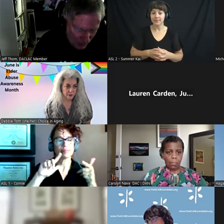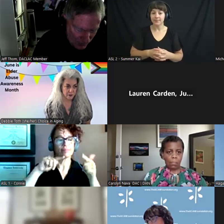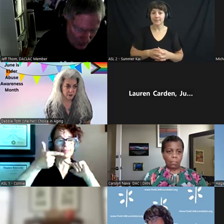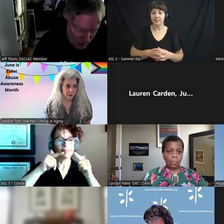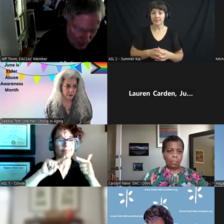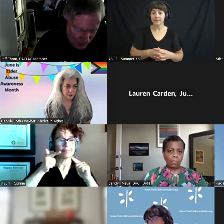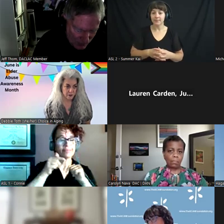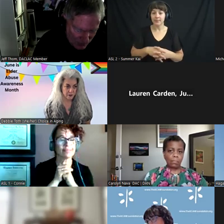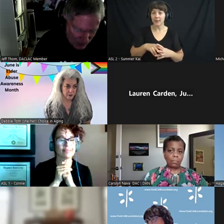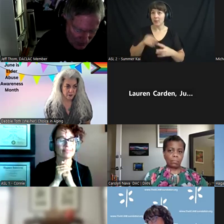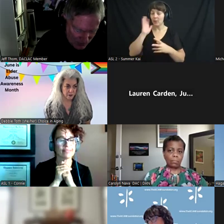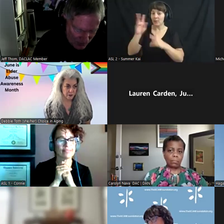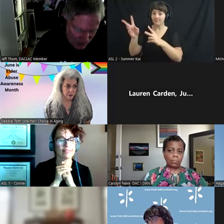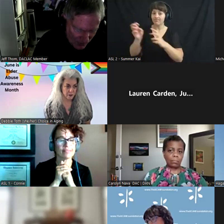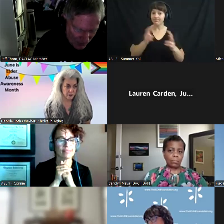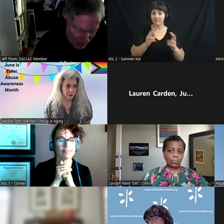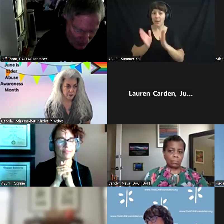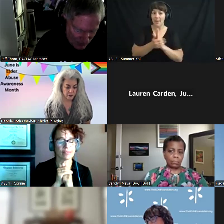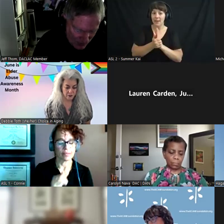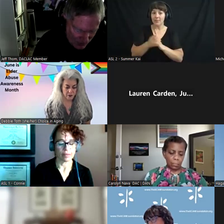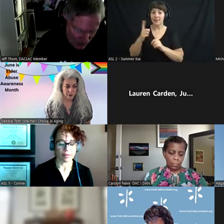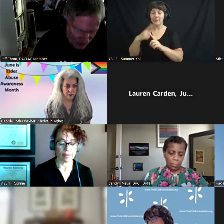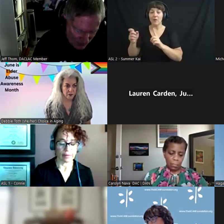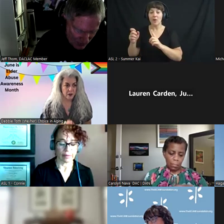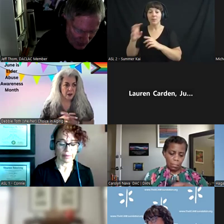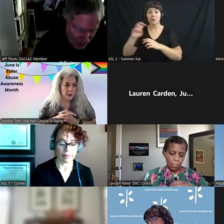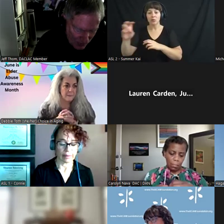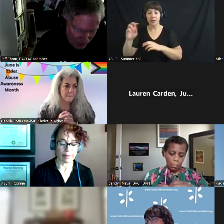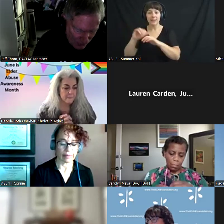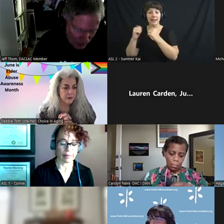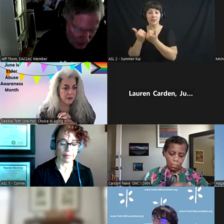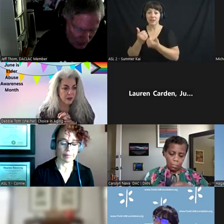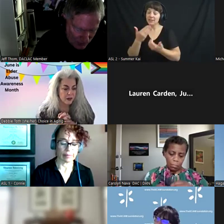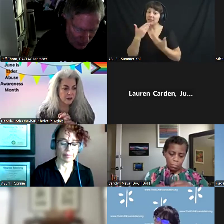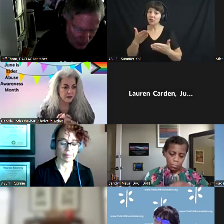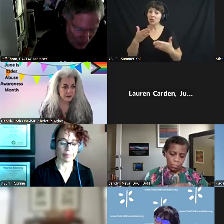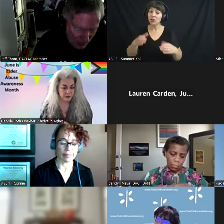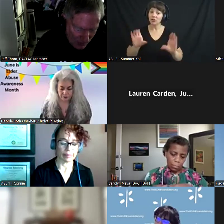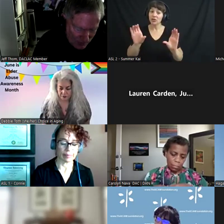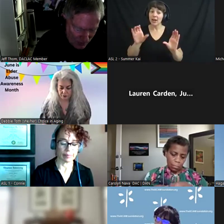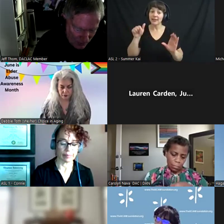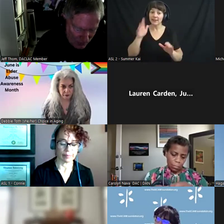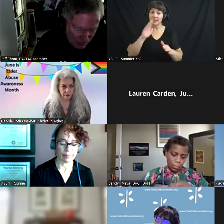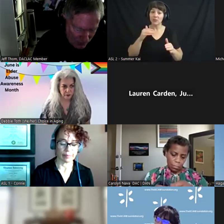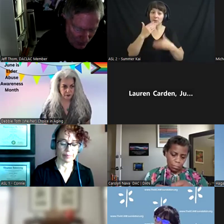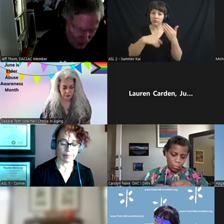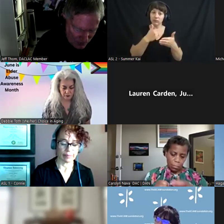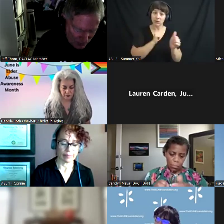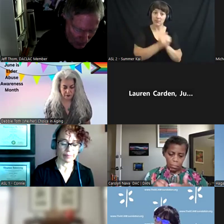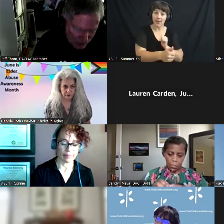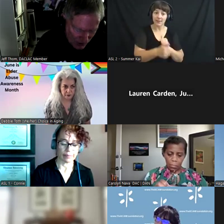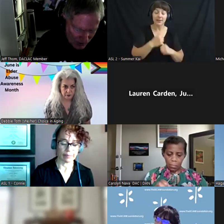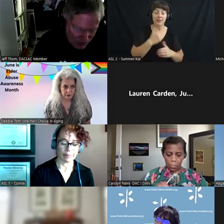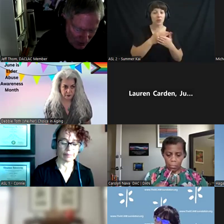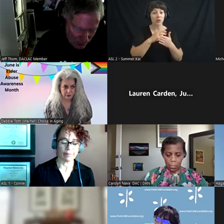amendments from the transit agencies, that we have a good chance of getting this thing through. And I think ultimately it's a good result, a